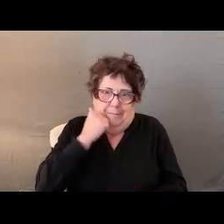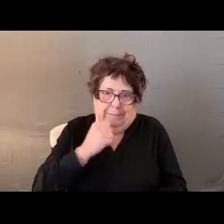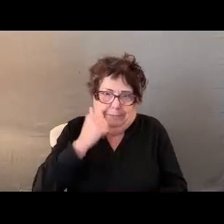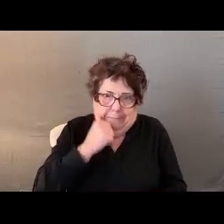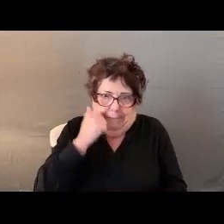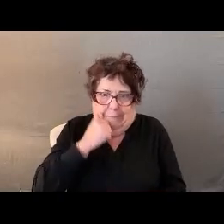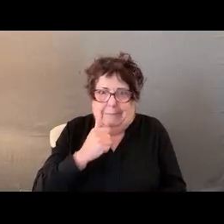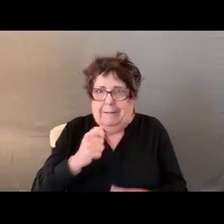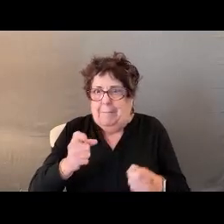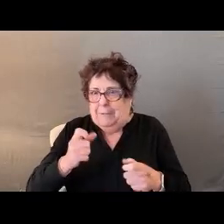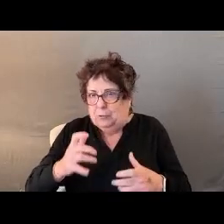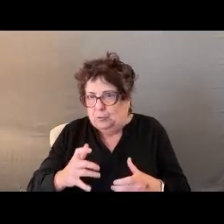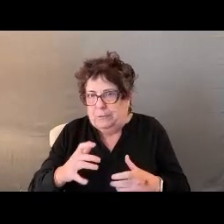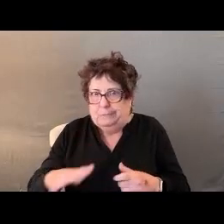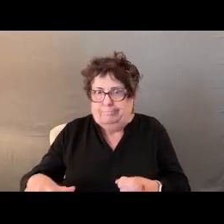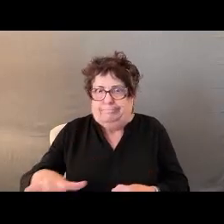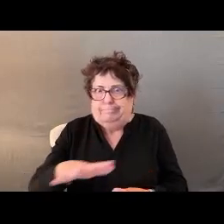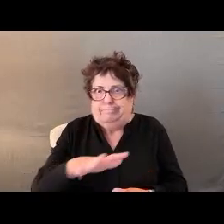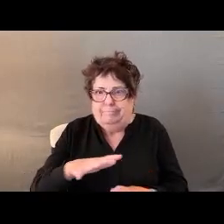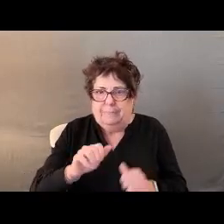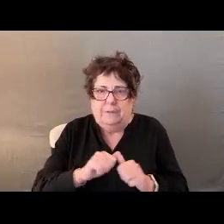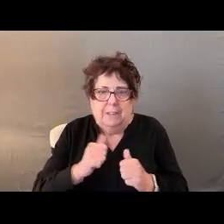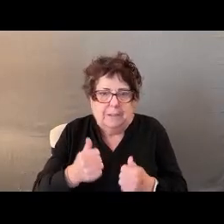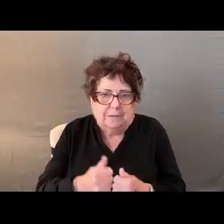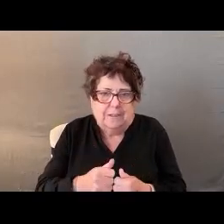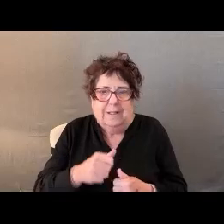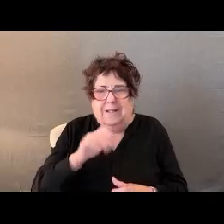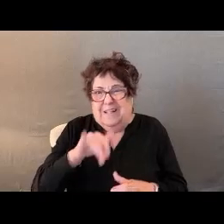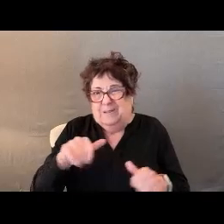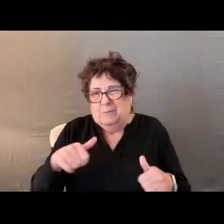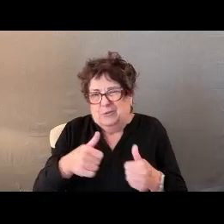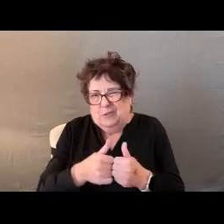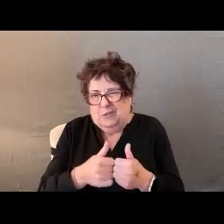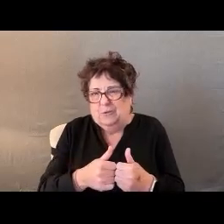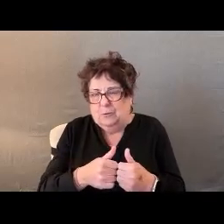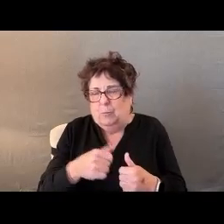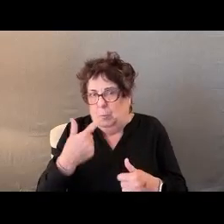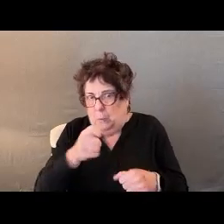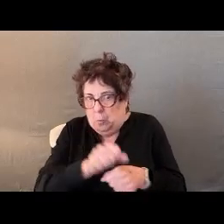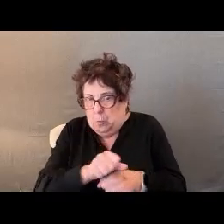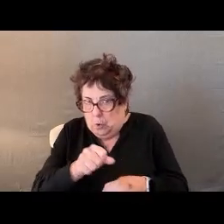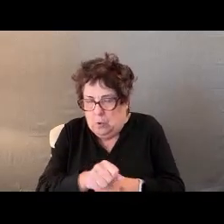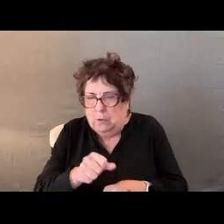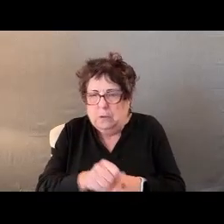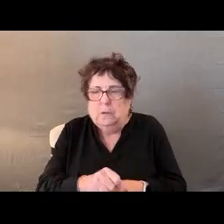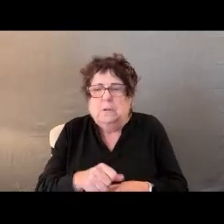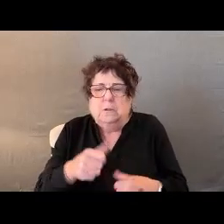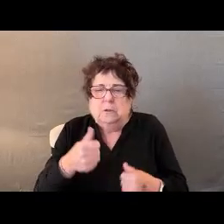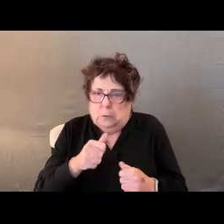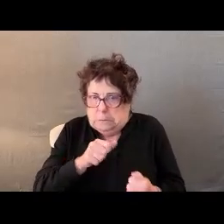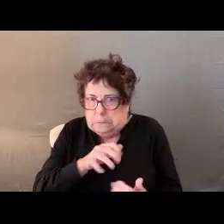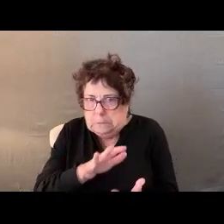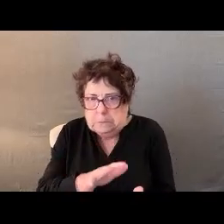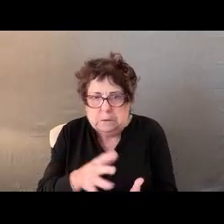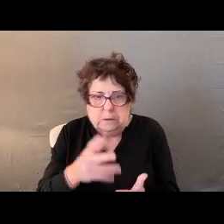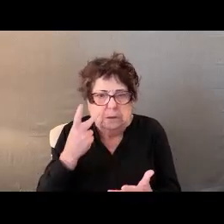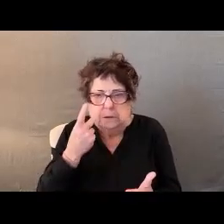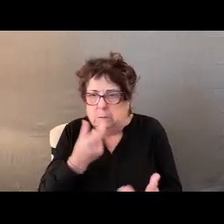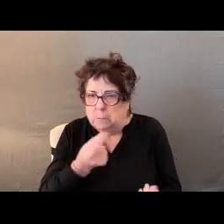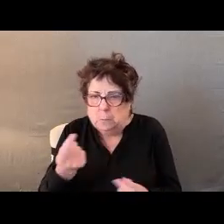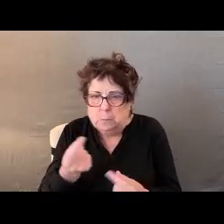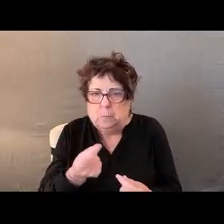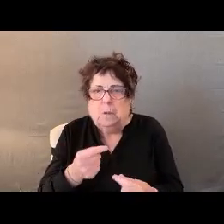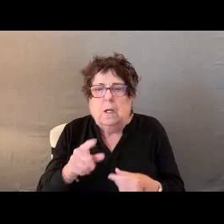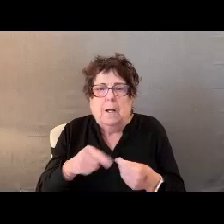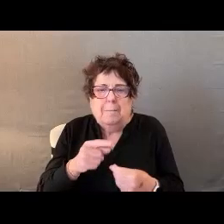working to address as one of the initial activities related to the adoption of the plan. I think another challenge is that, as I